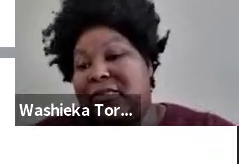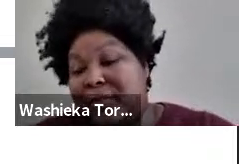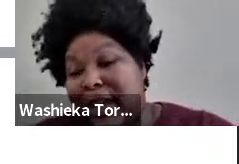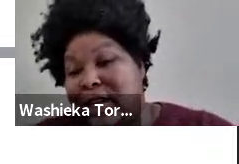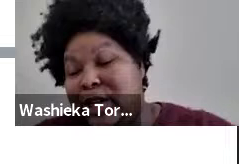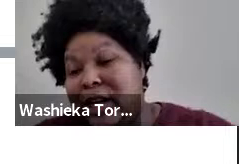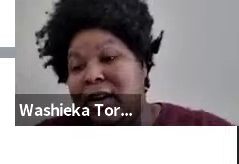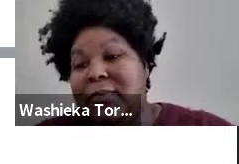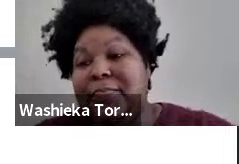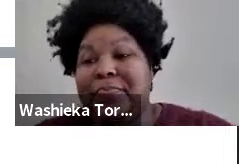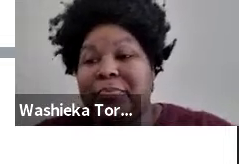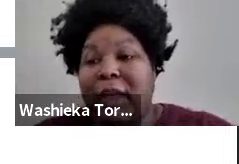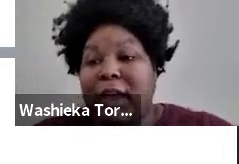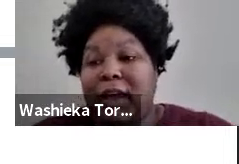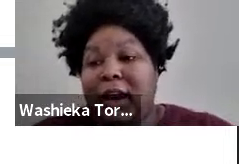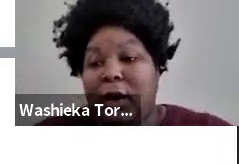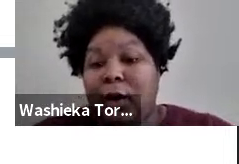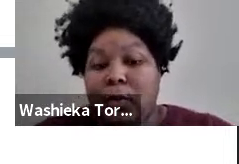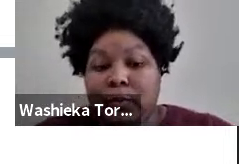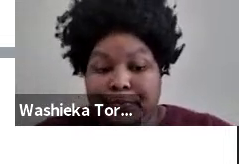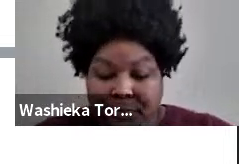resources, information,